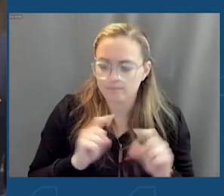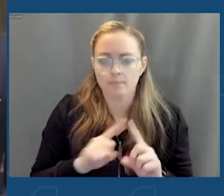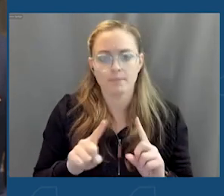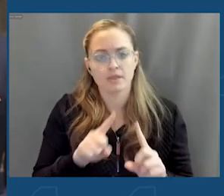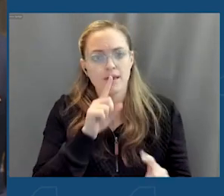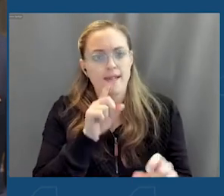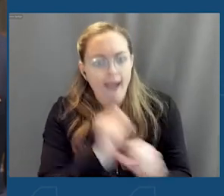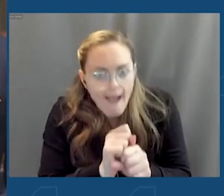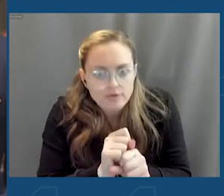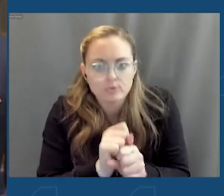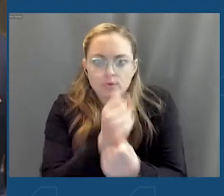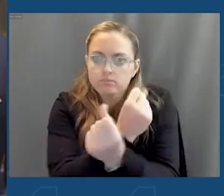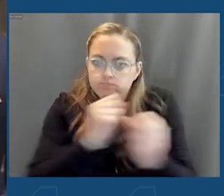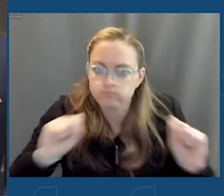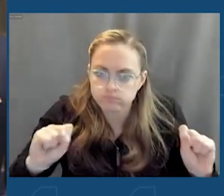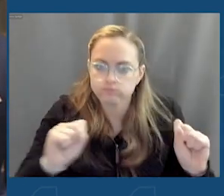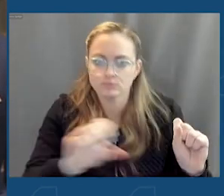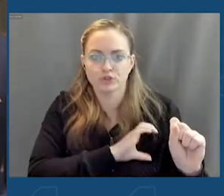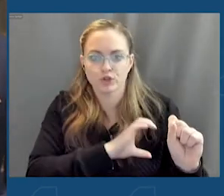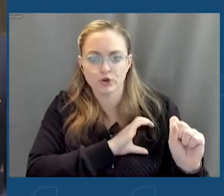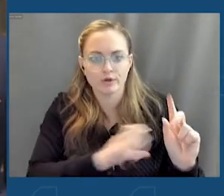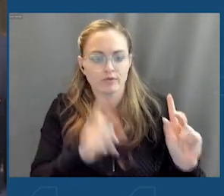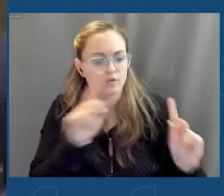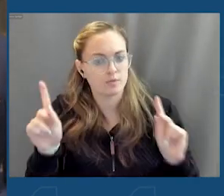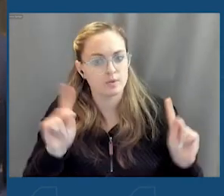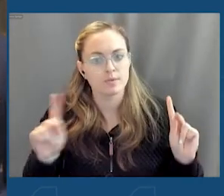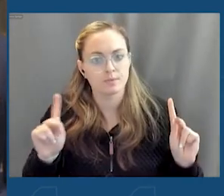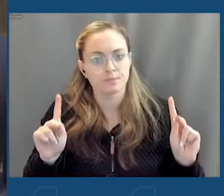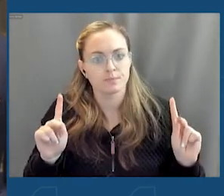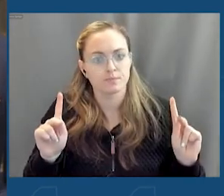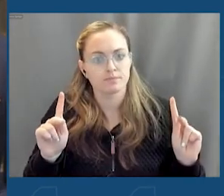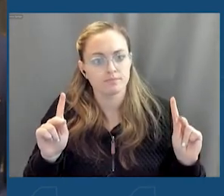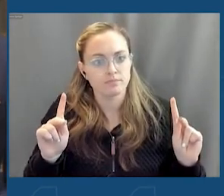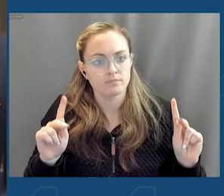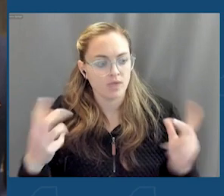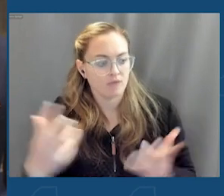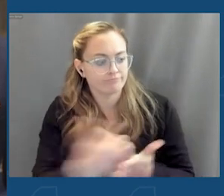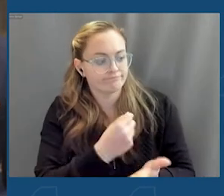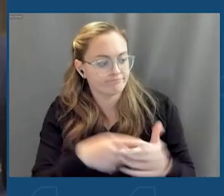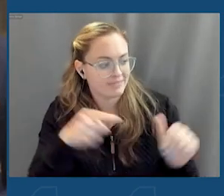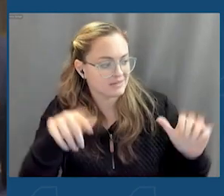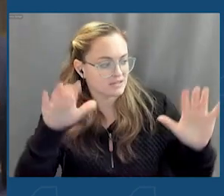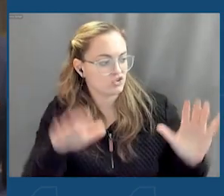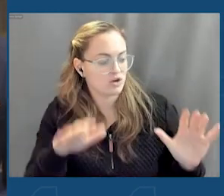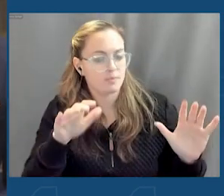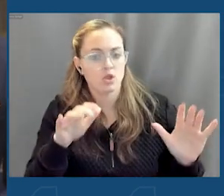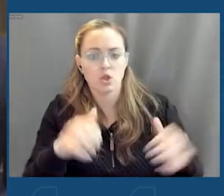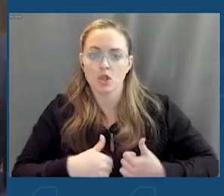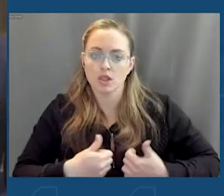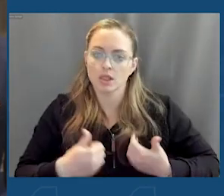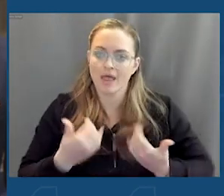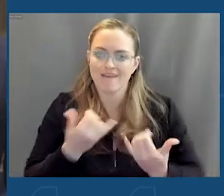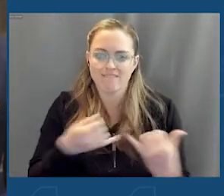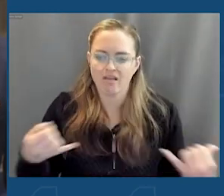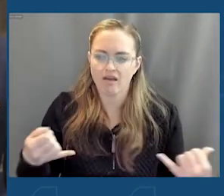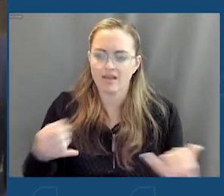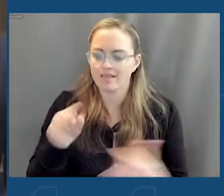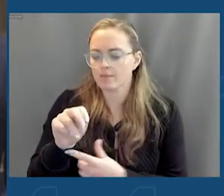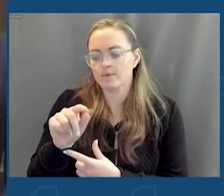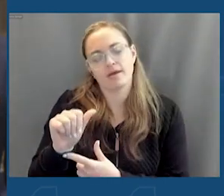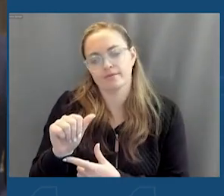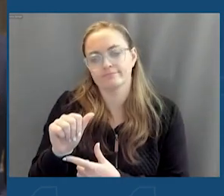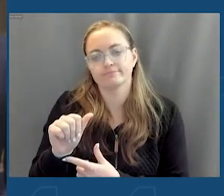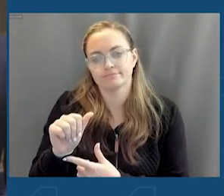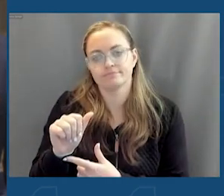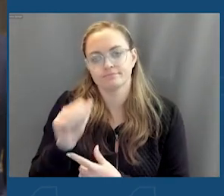actual security of individuals who take advantage of this incredible lifeline to New York, the MTA.